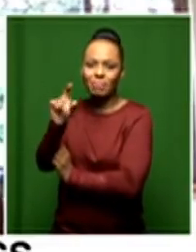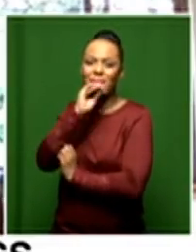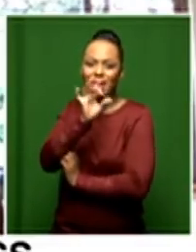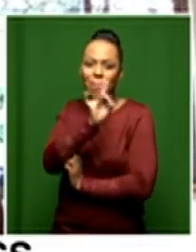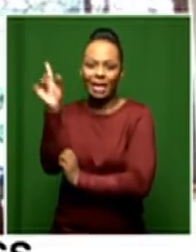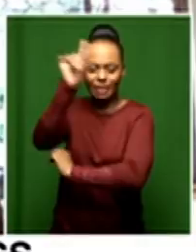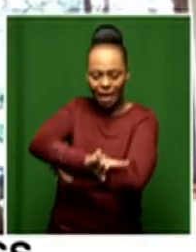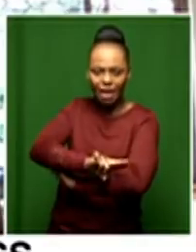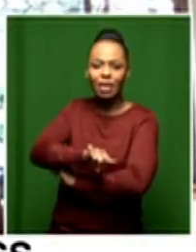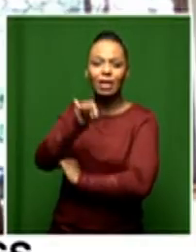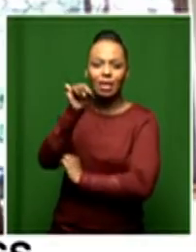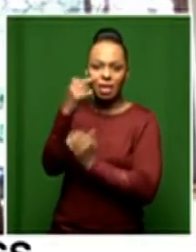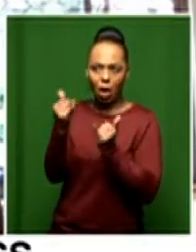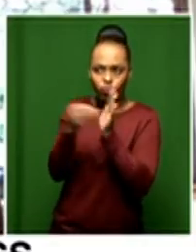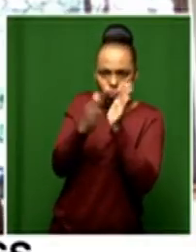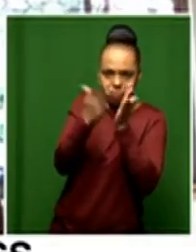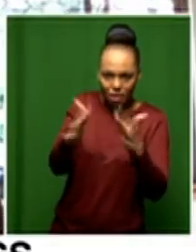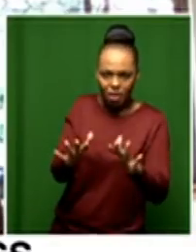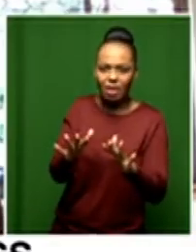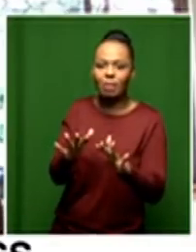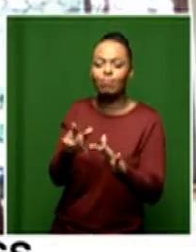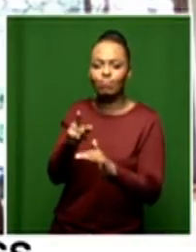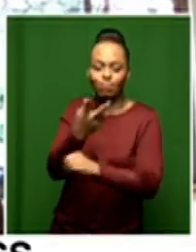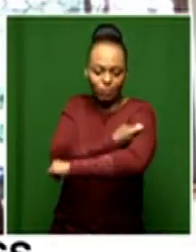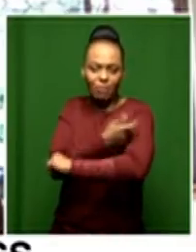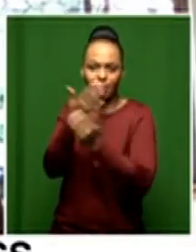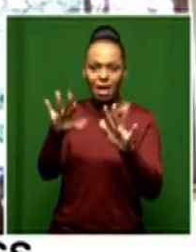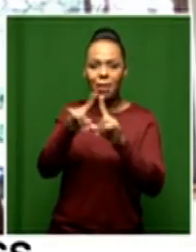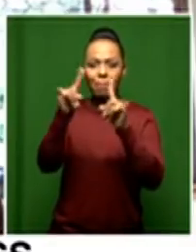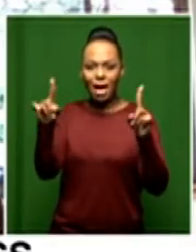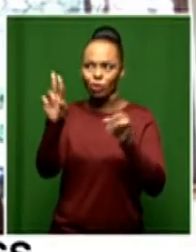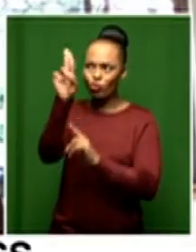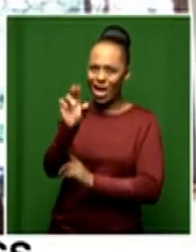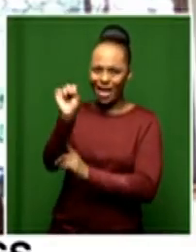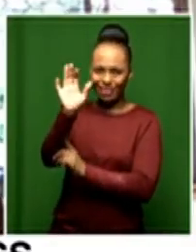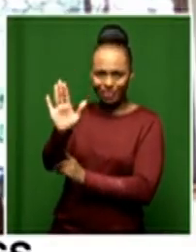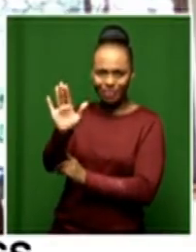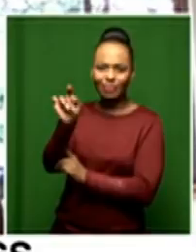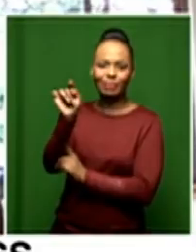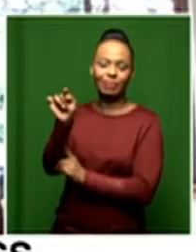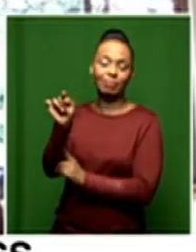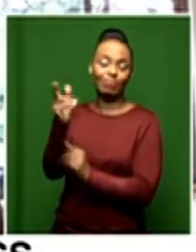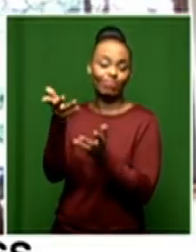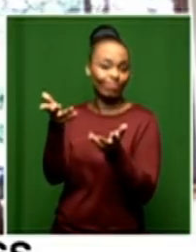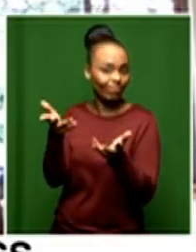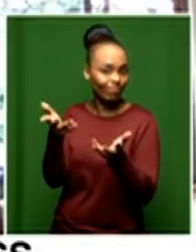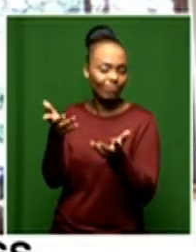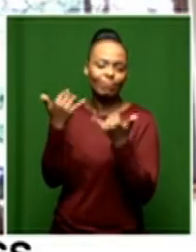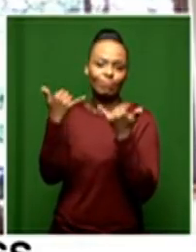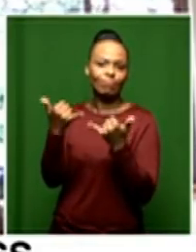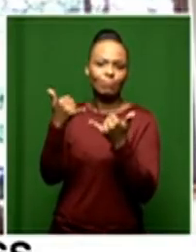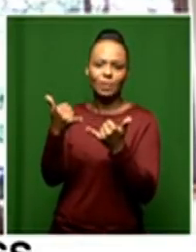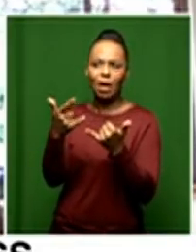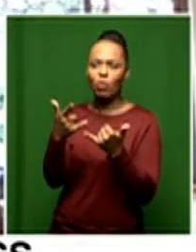was the most that's ever been recorded being administered. However, the US is really way ahead in